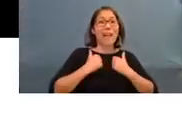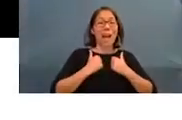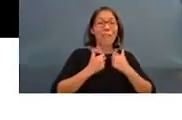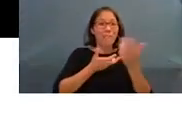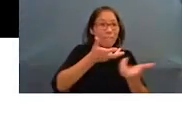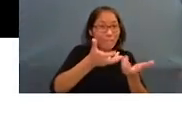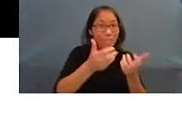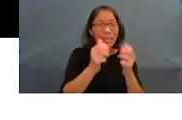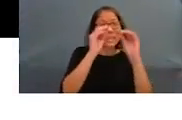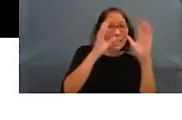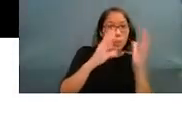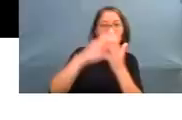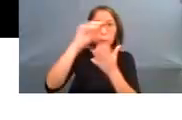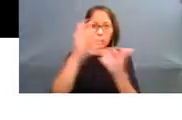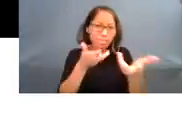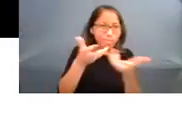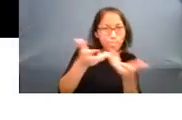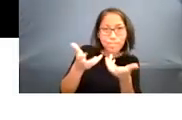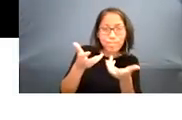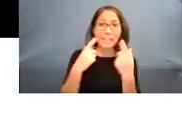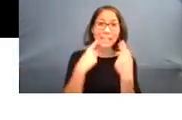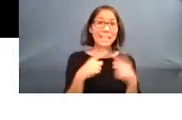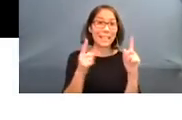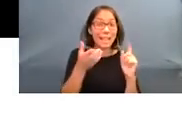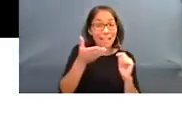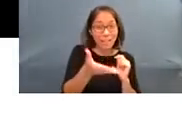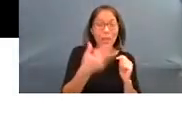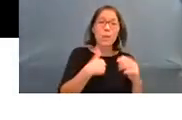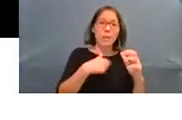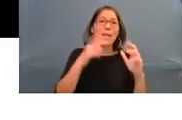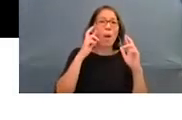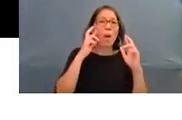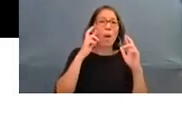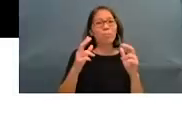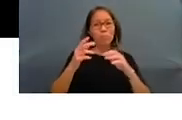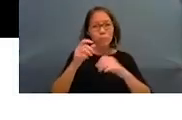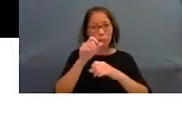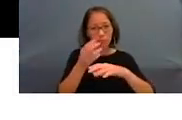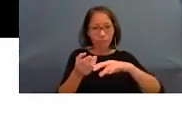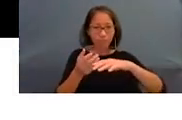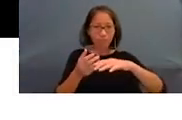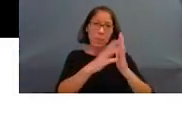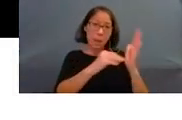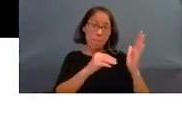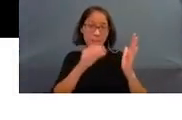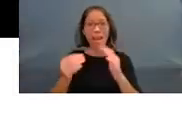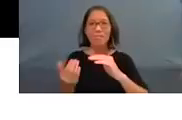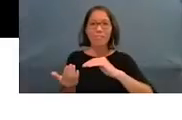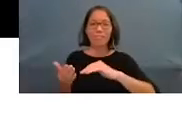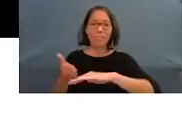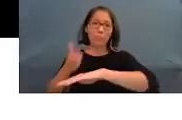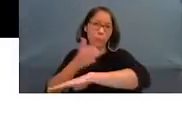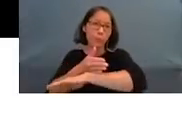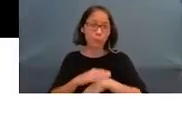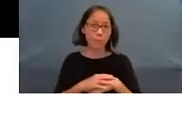with teachers and students. And the successes that we had there, we hope to replicate and build upon. Also, to ensure that